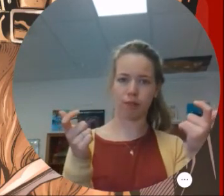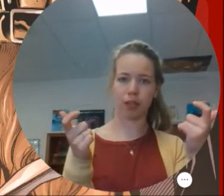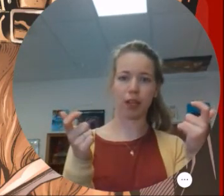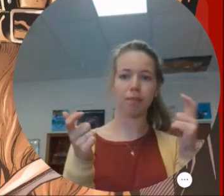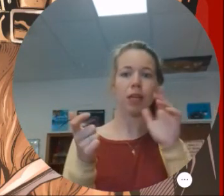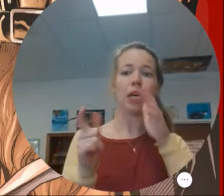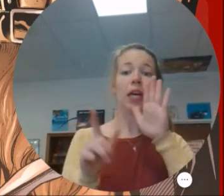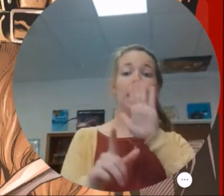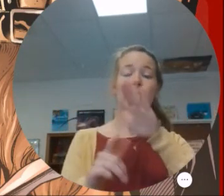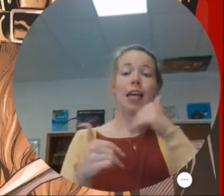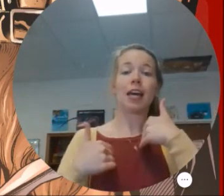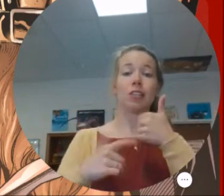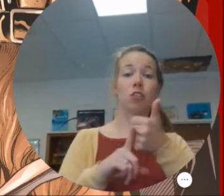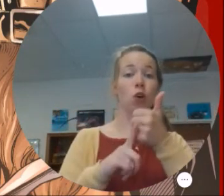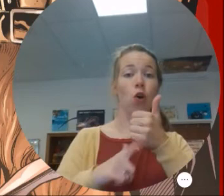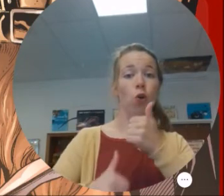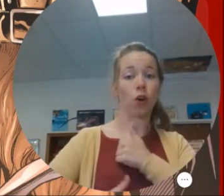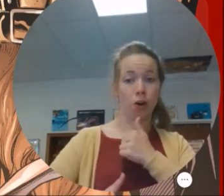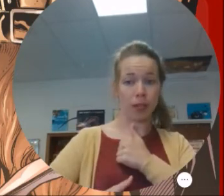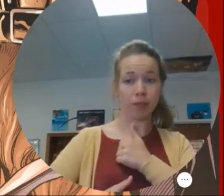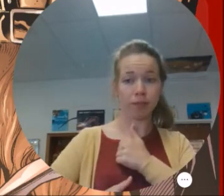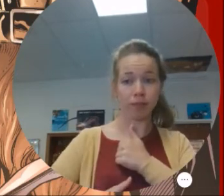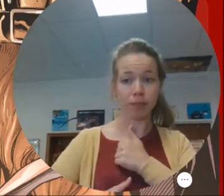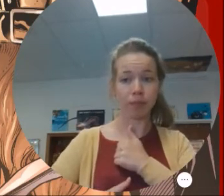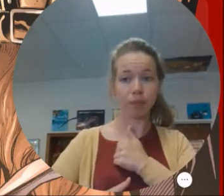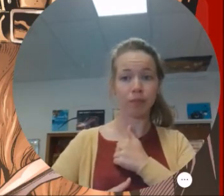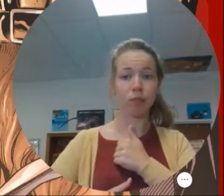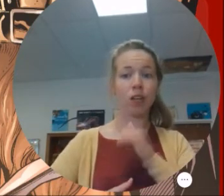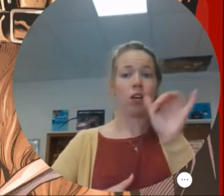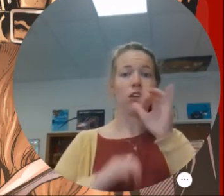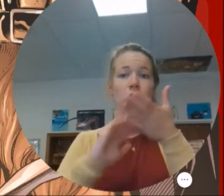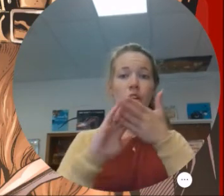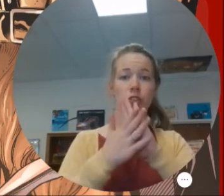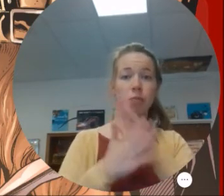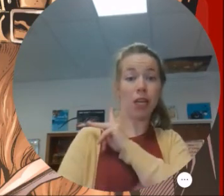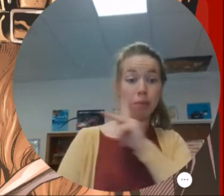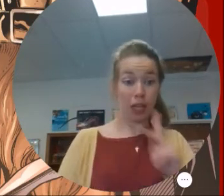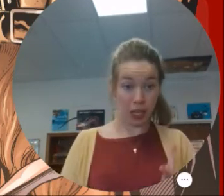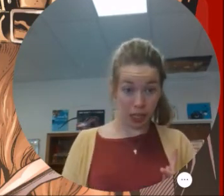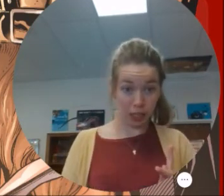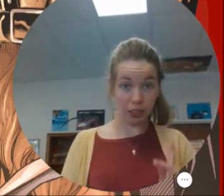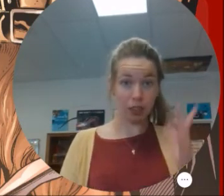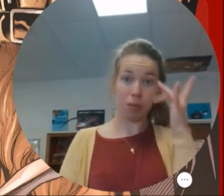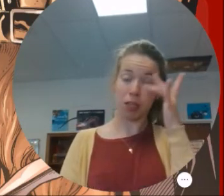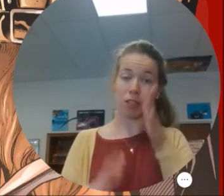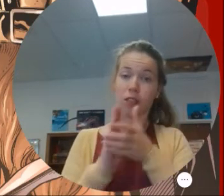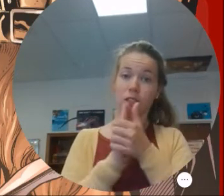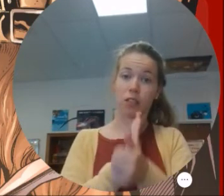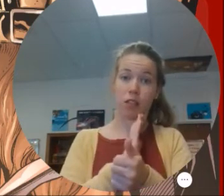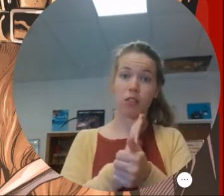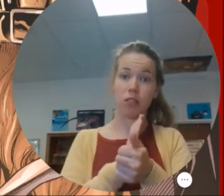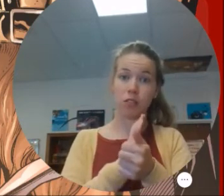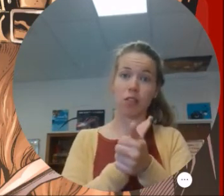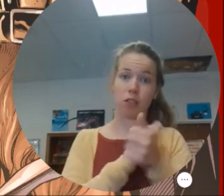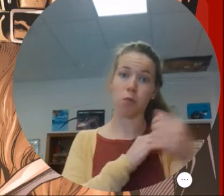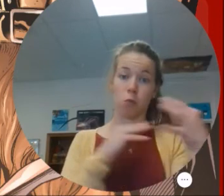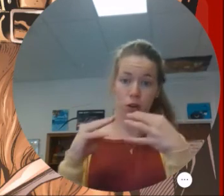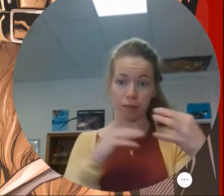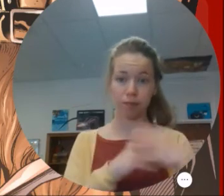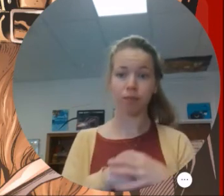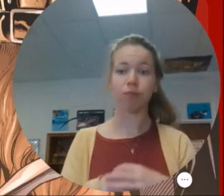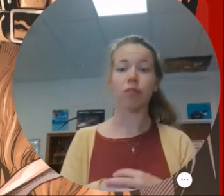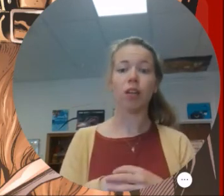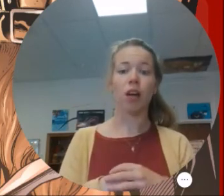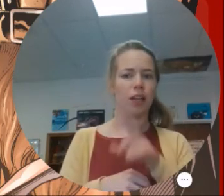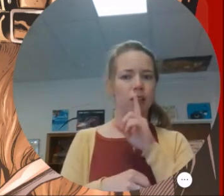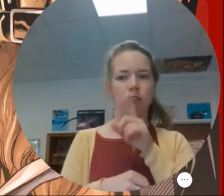huge. Okay? He has his own army. He also became king because of his skills in